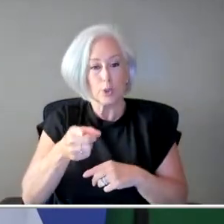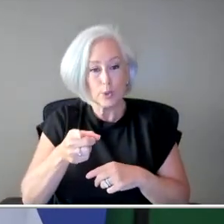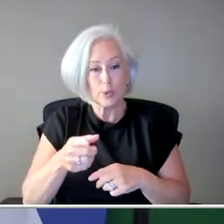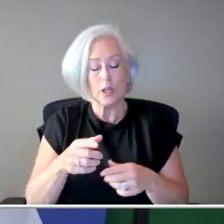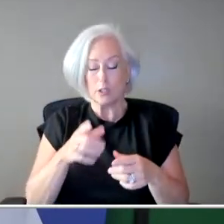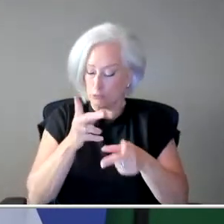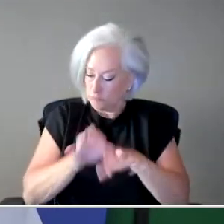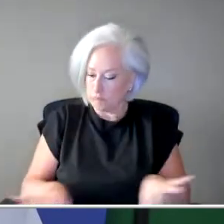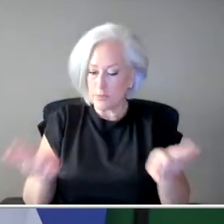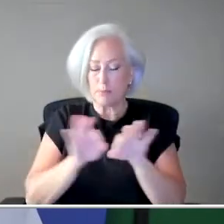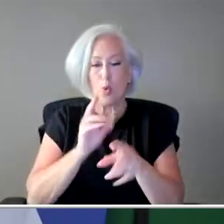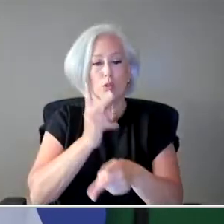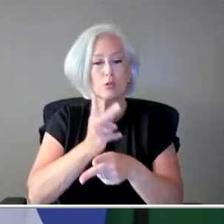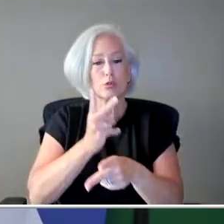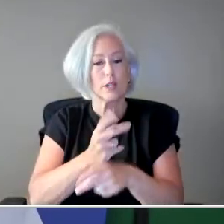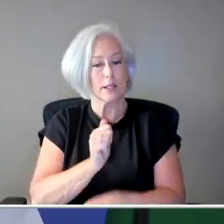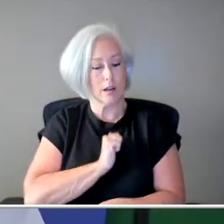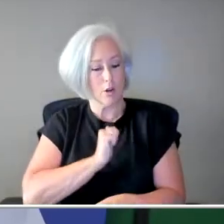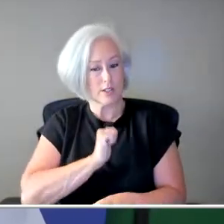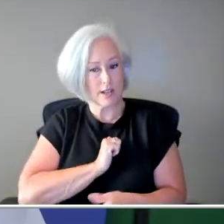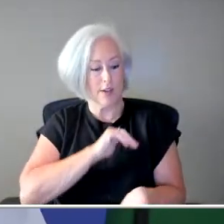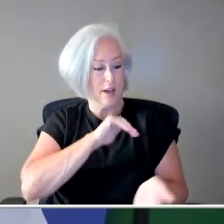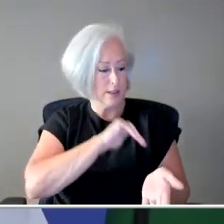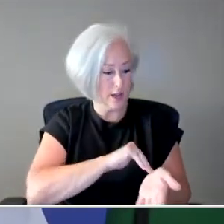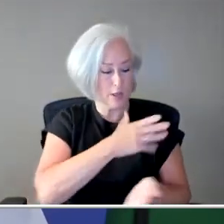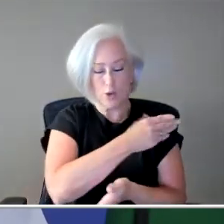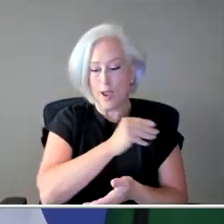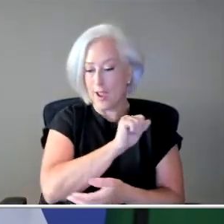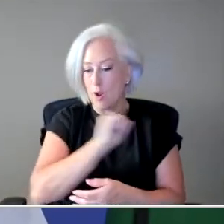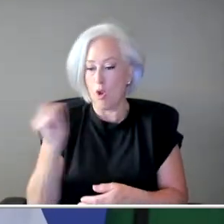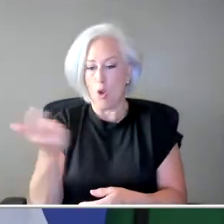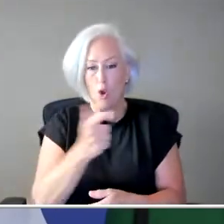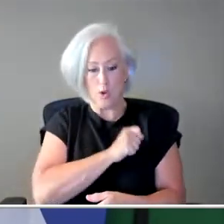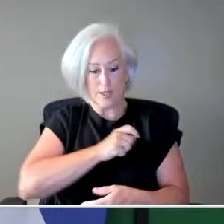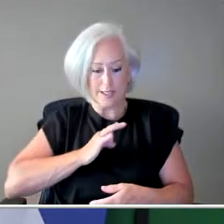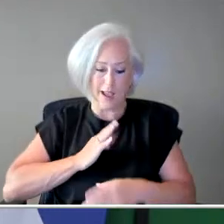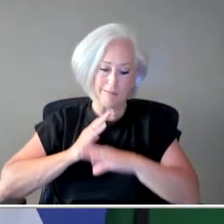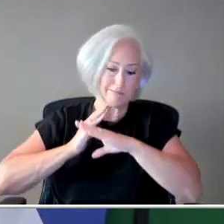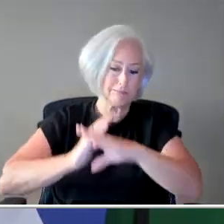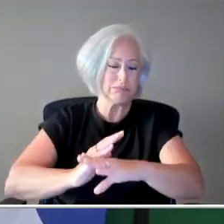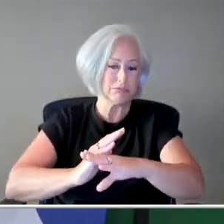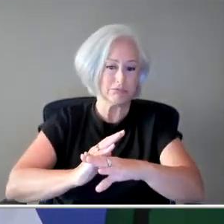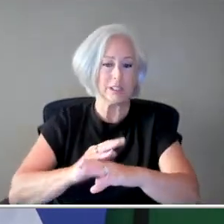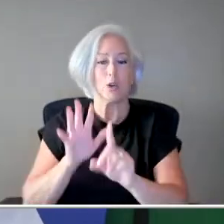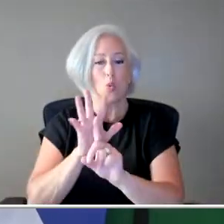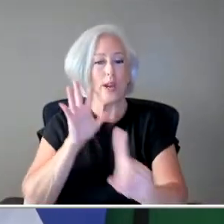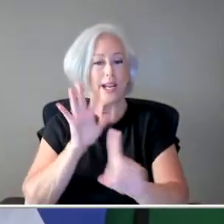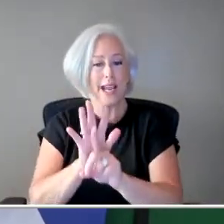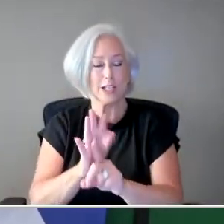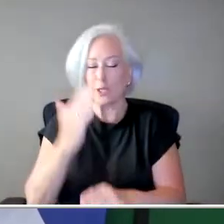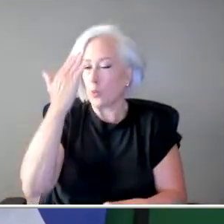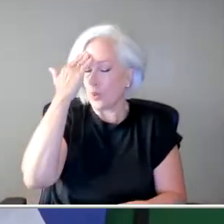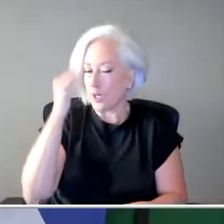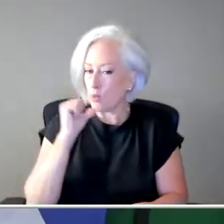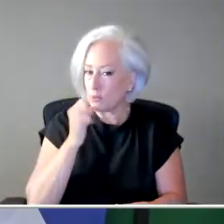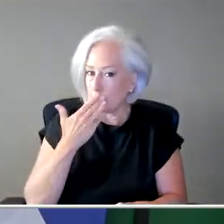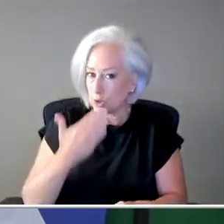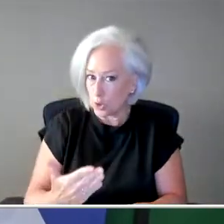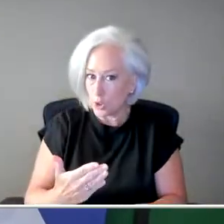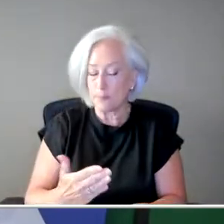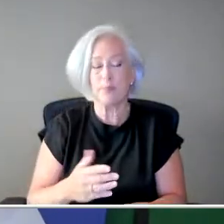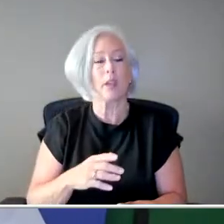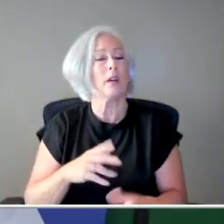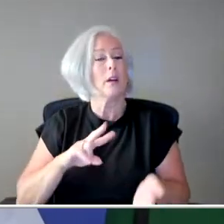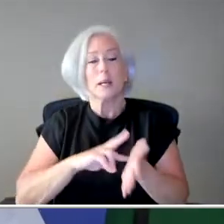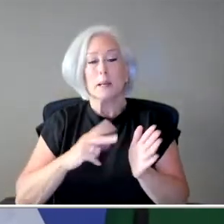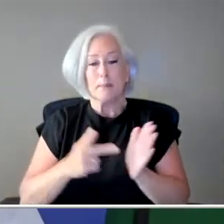the physicians, and the team members from getting radiation, because we know that's not good for you. So what that means is that we're wearing